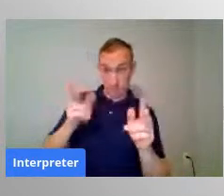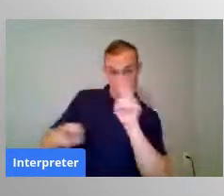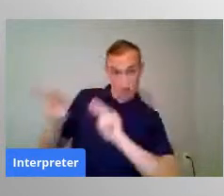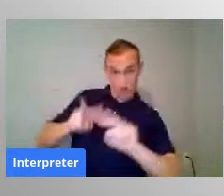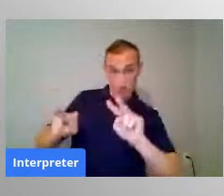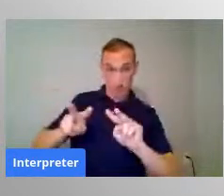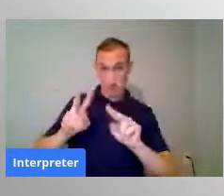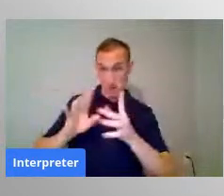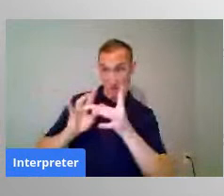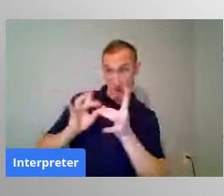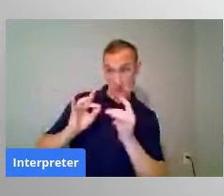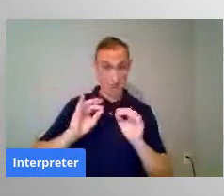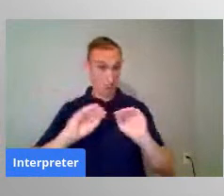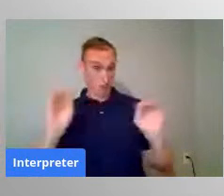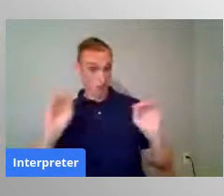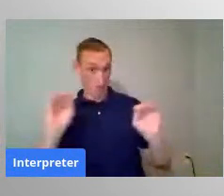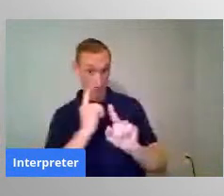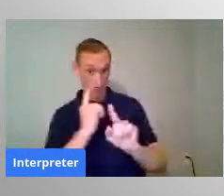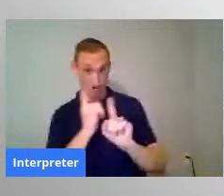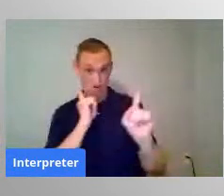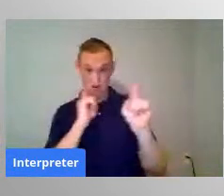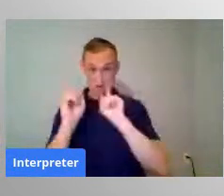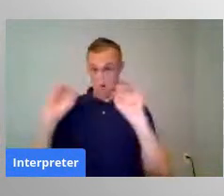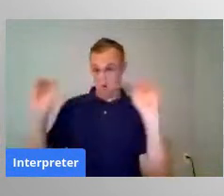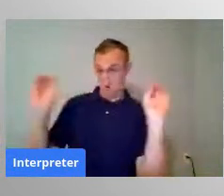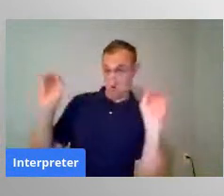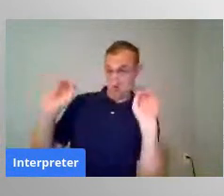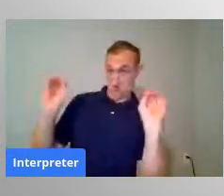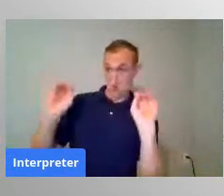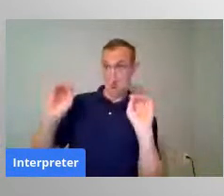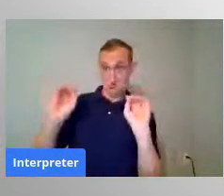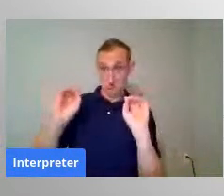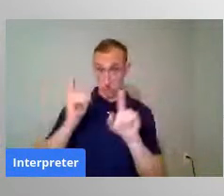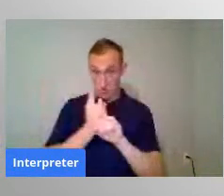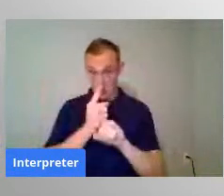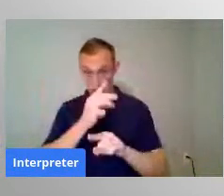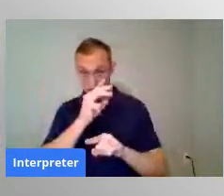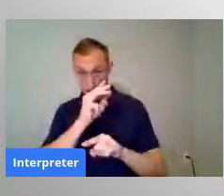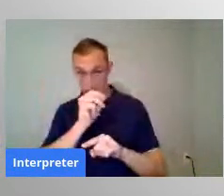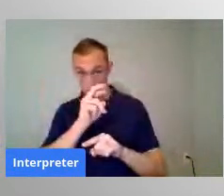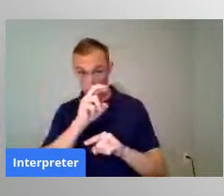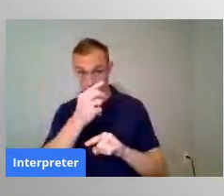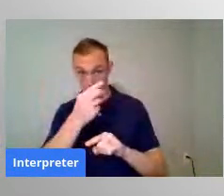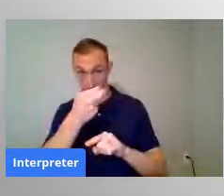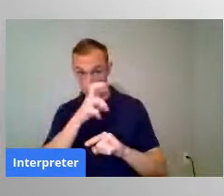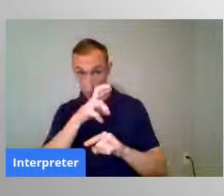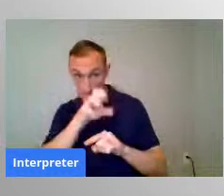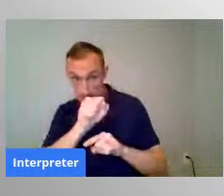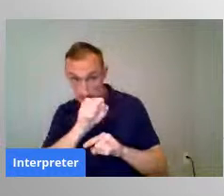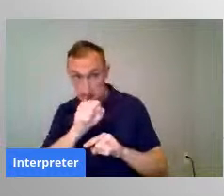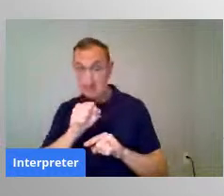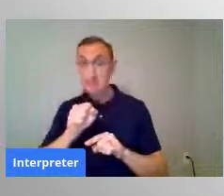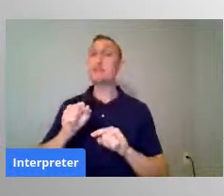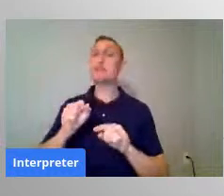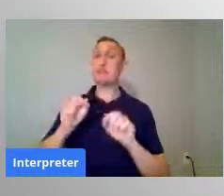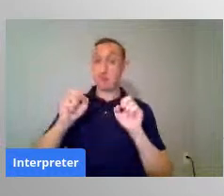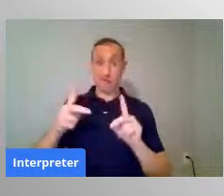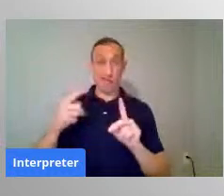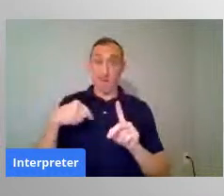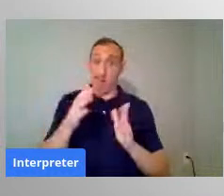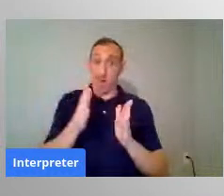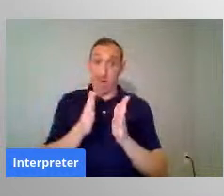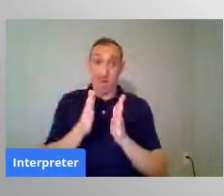public comment on these revisions. So I would ask that we accept these recommendations.